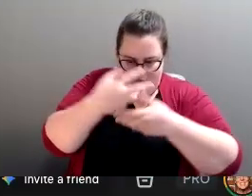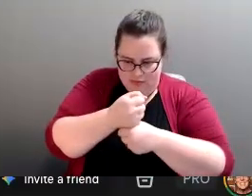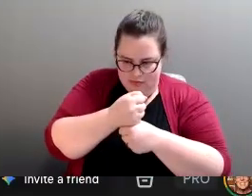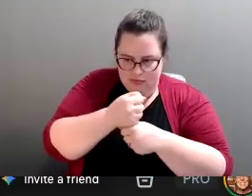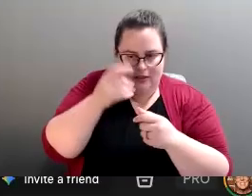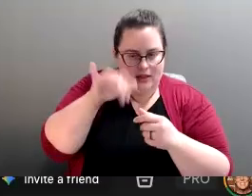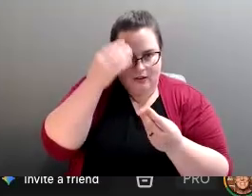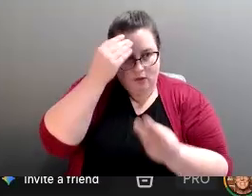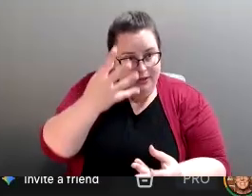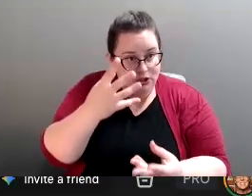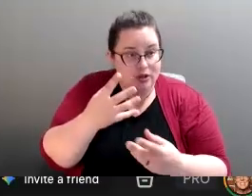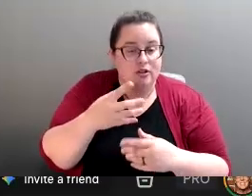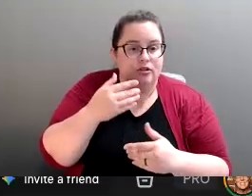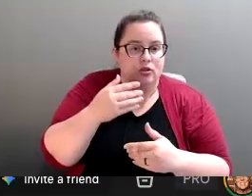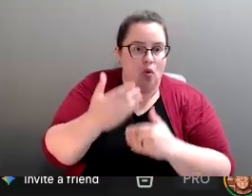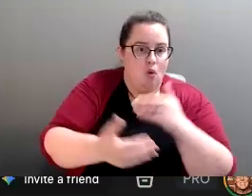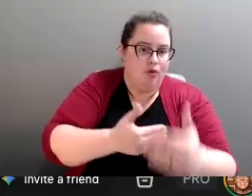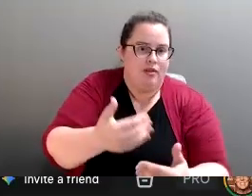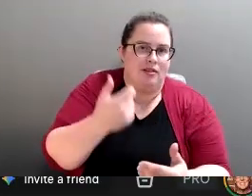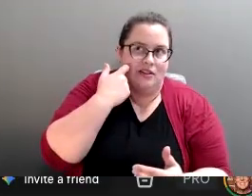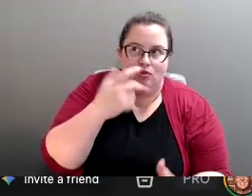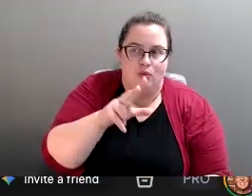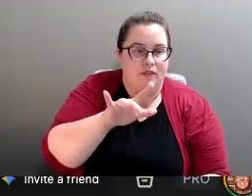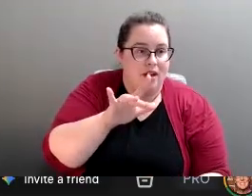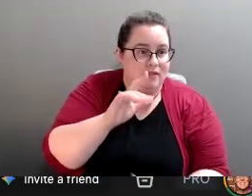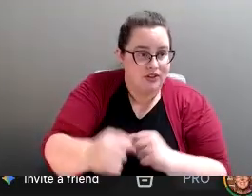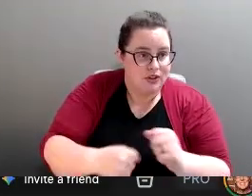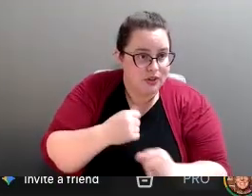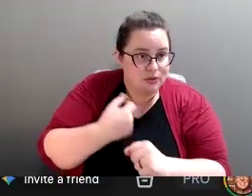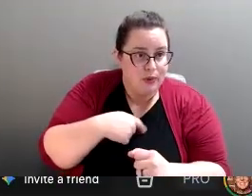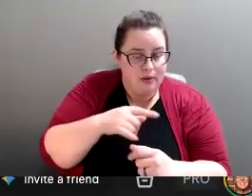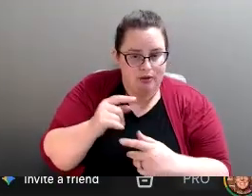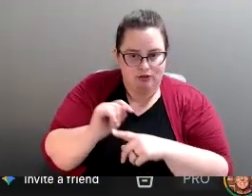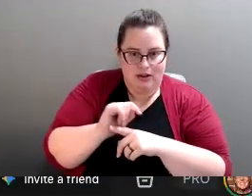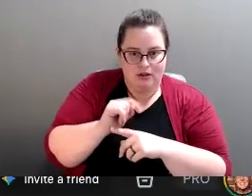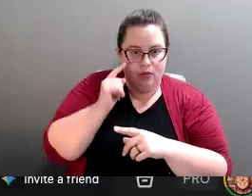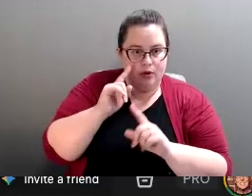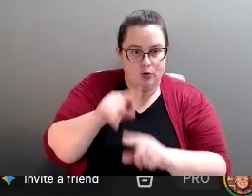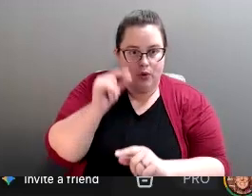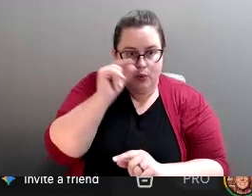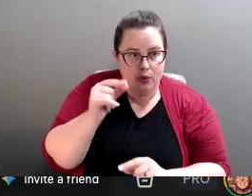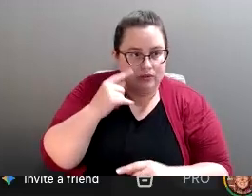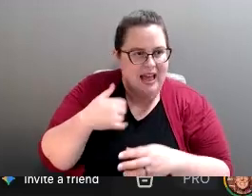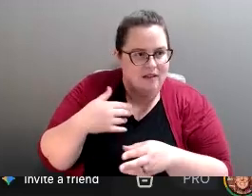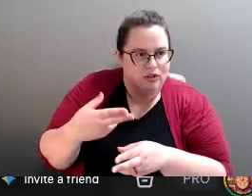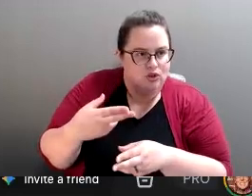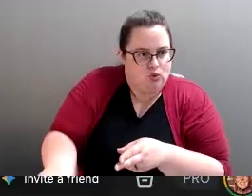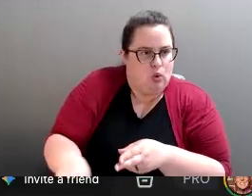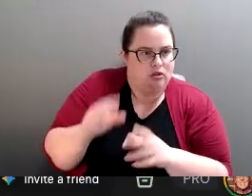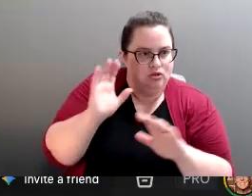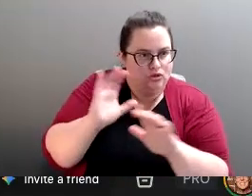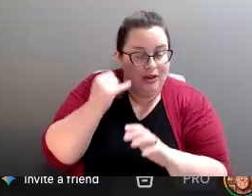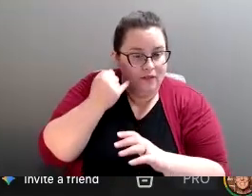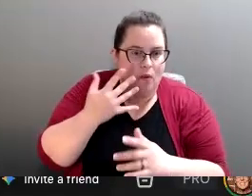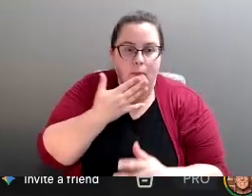things, we were trained over the last 25 years when we went to Google to have really short searches, right? Like if I wanted the